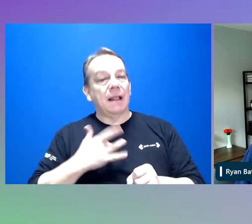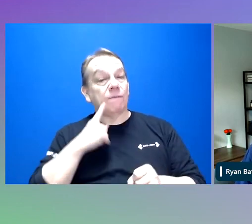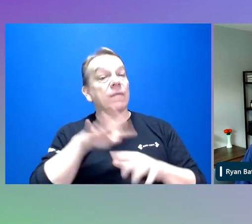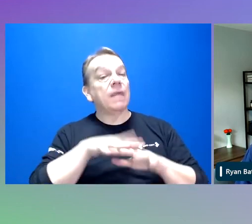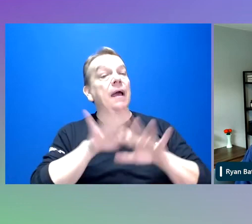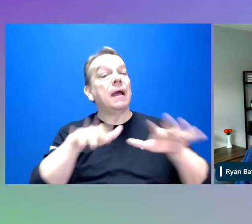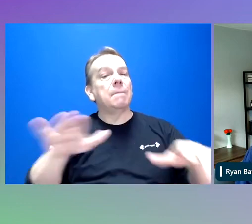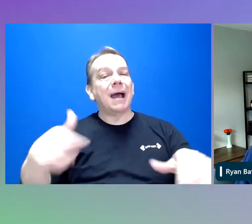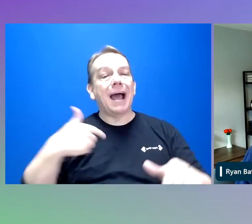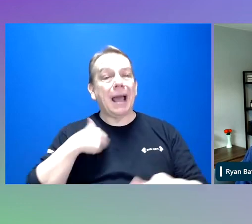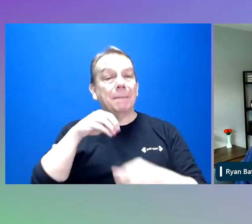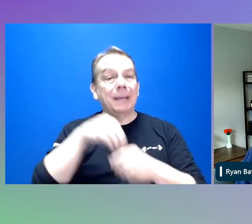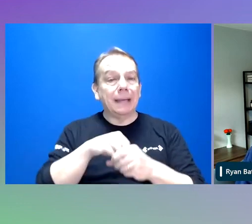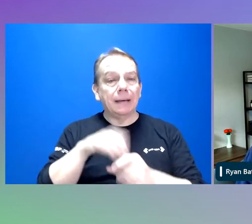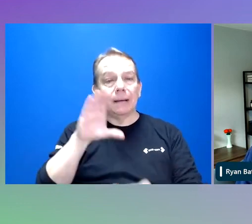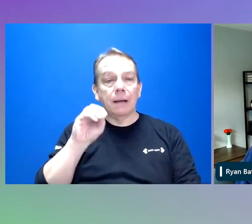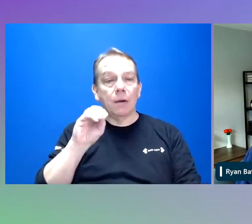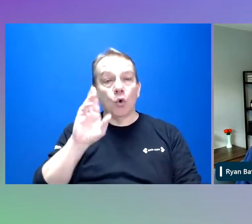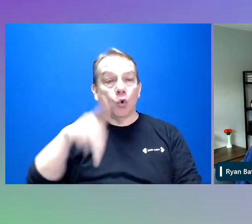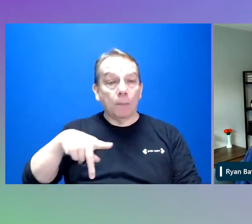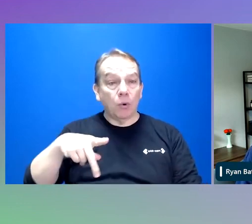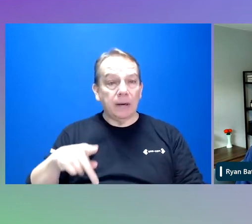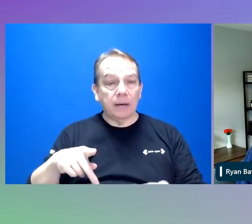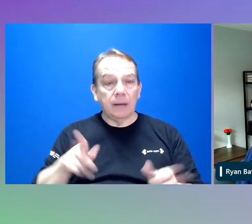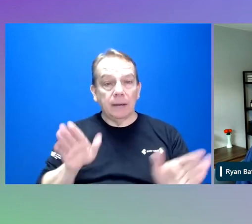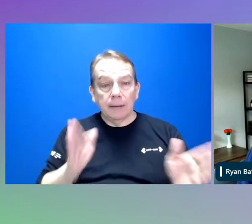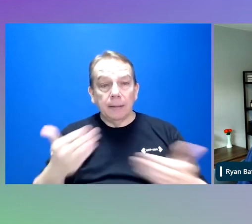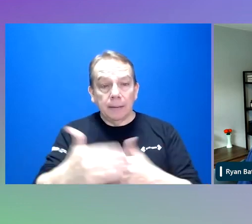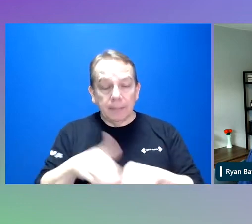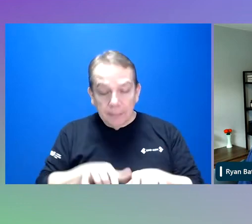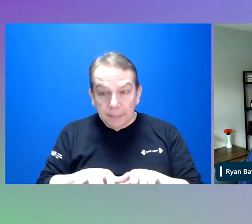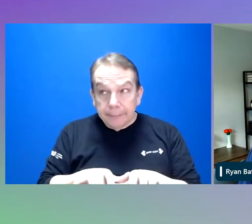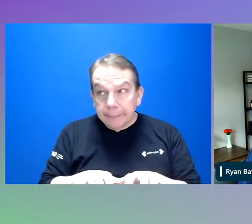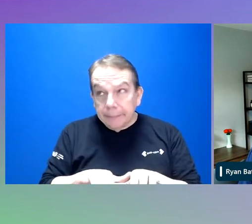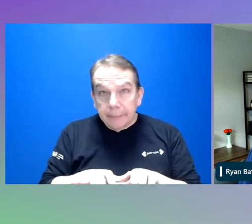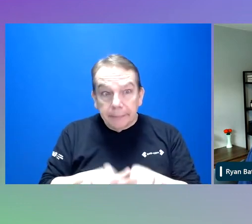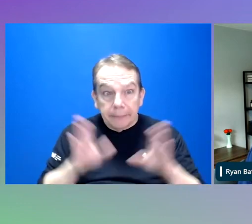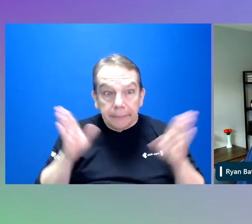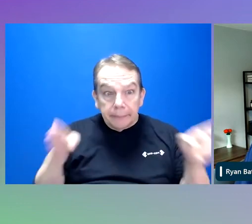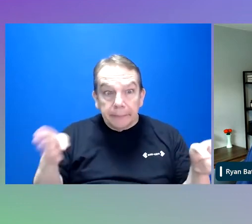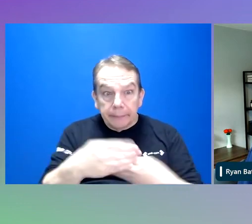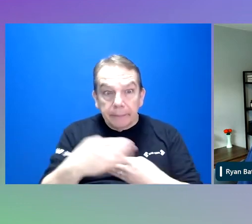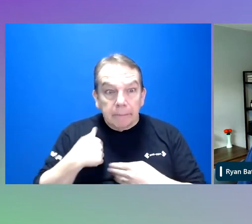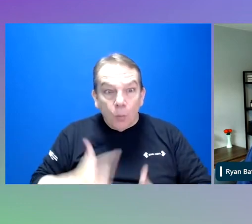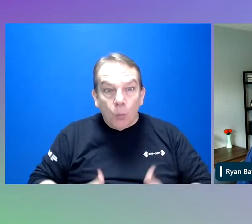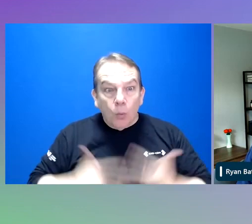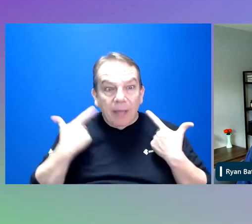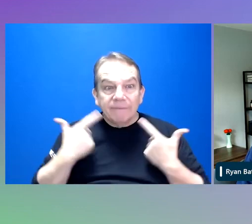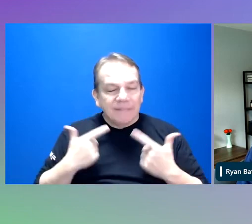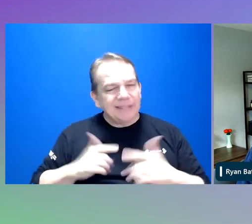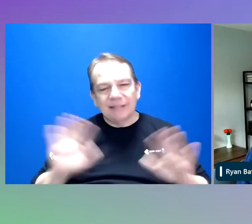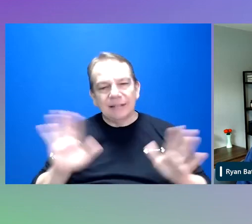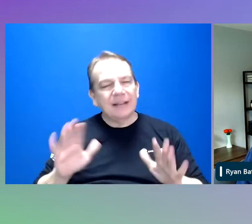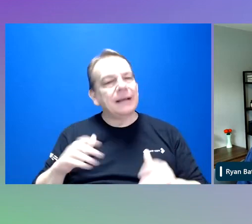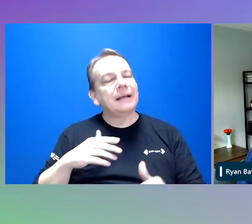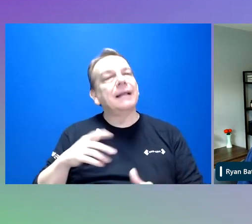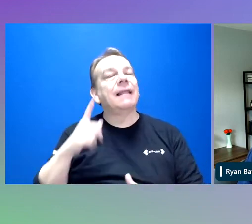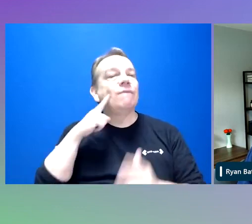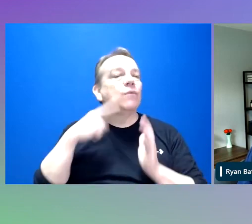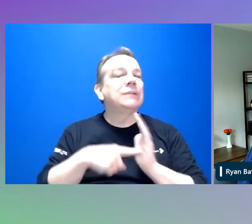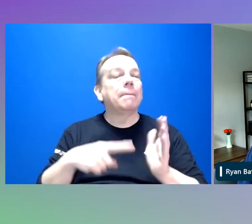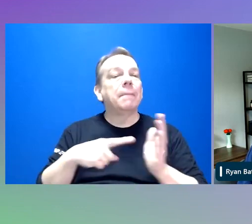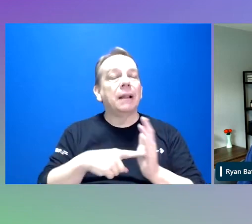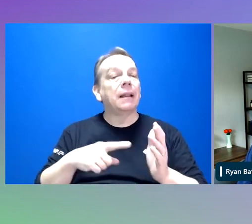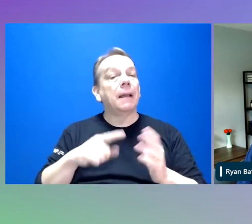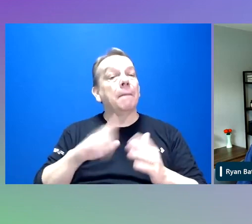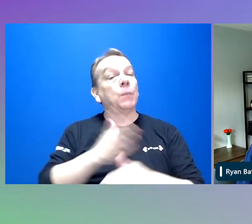corporate cubicle department or whatever. Obviously, like when I'm listening to ambient music, I tend to imagine that I'm somewhere else, like on a beach